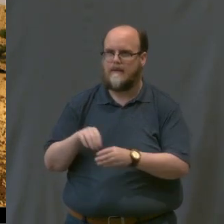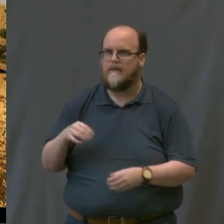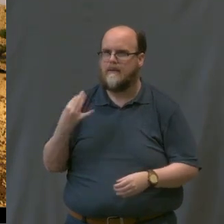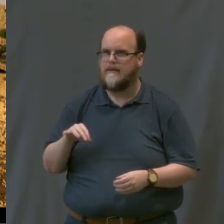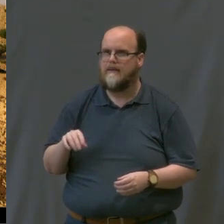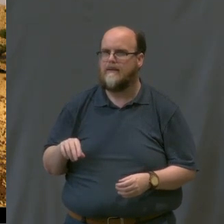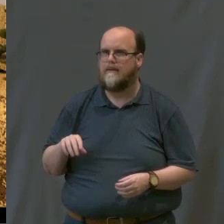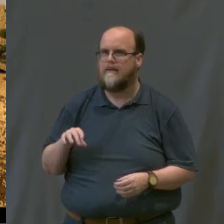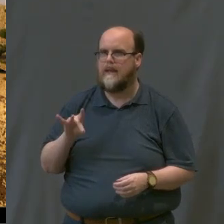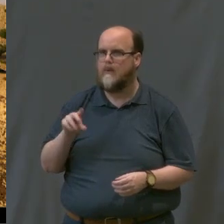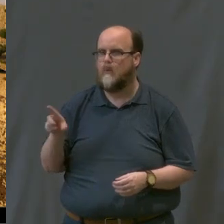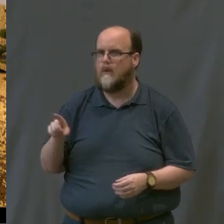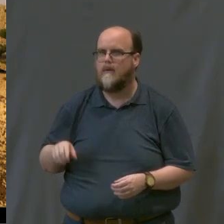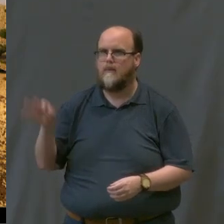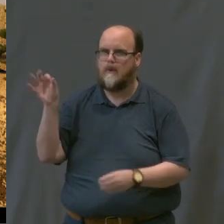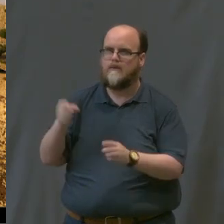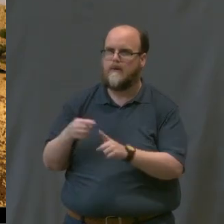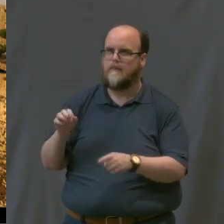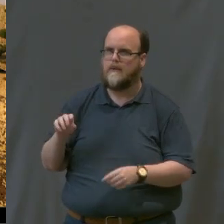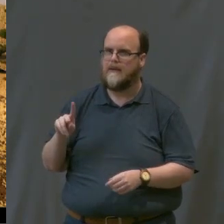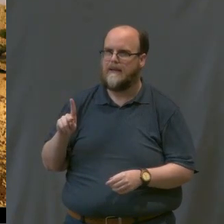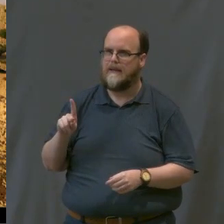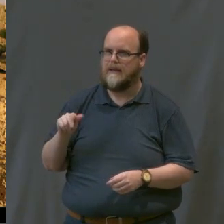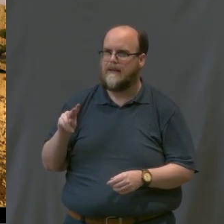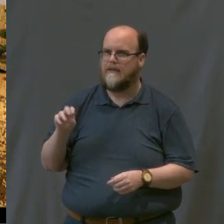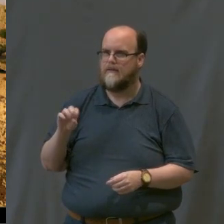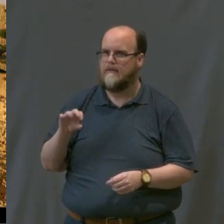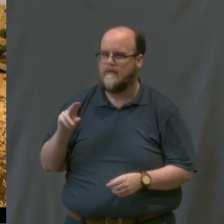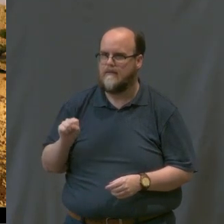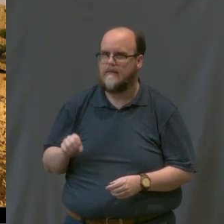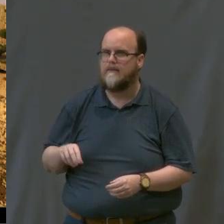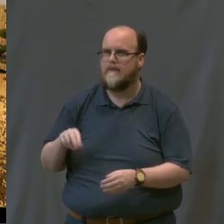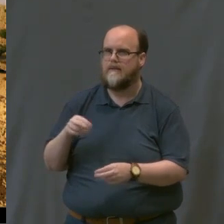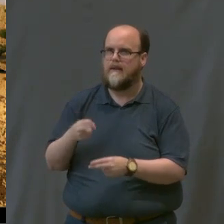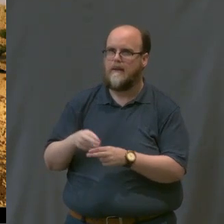1981, a preacher from Kansas named Tom Crotser,